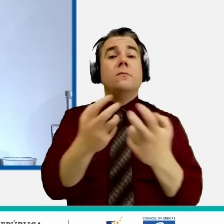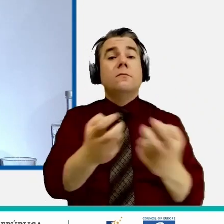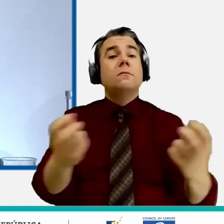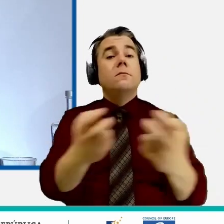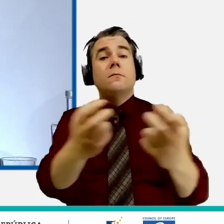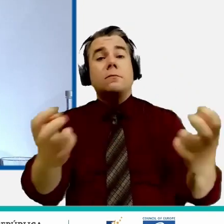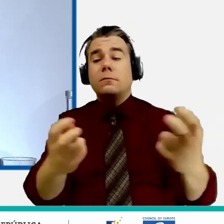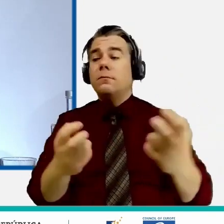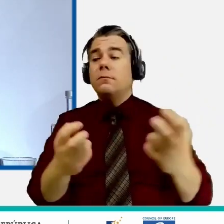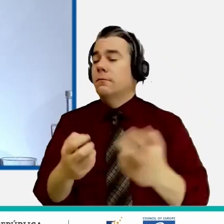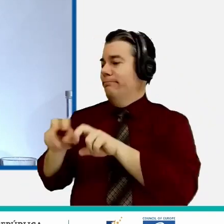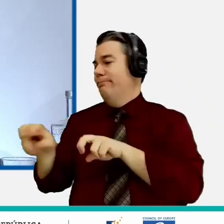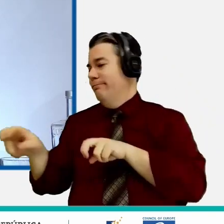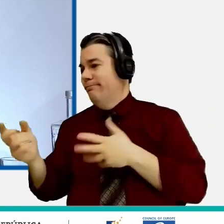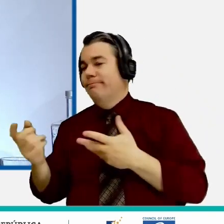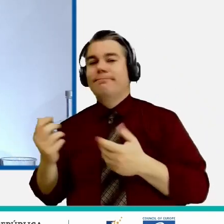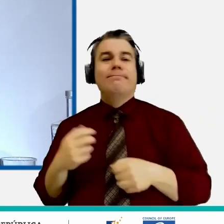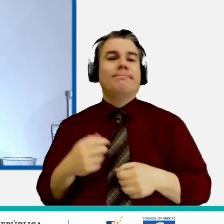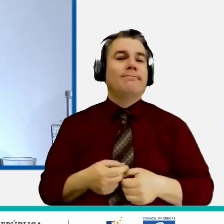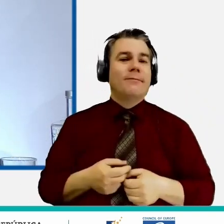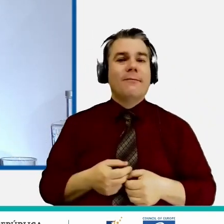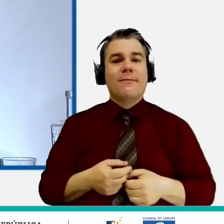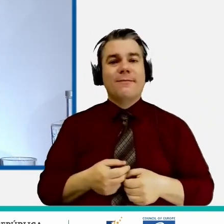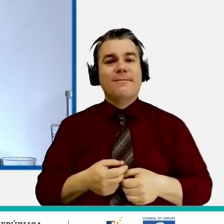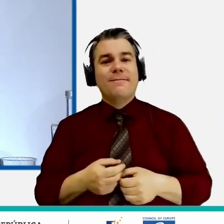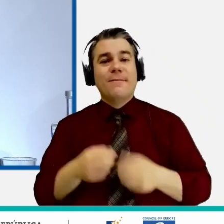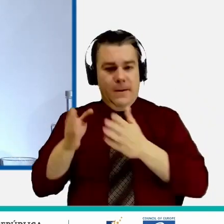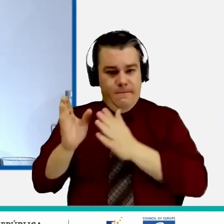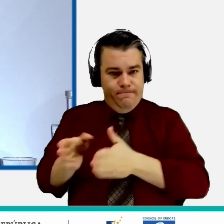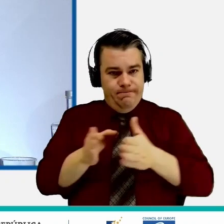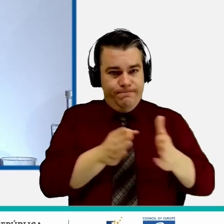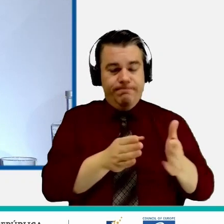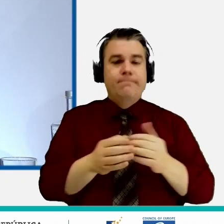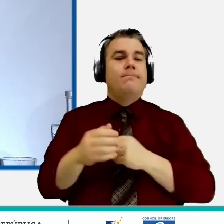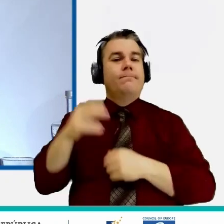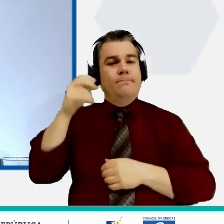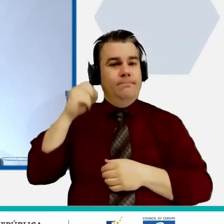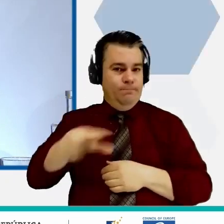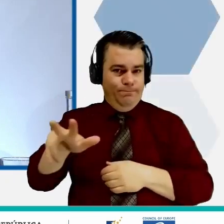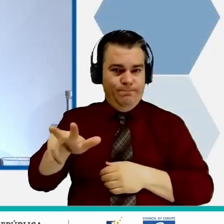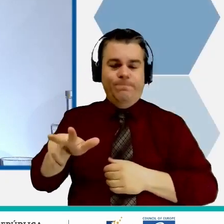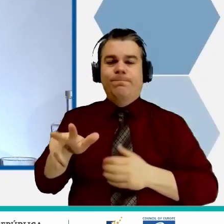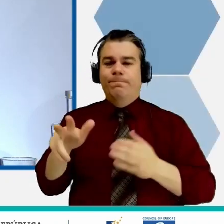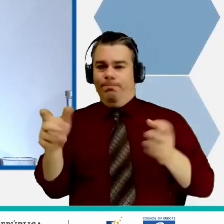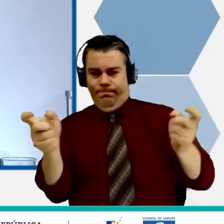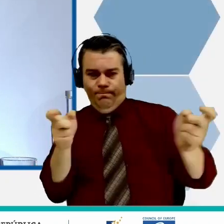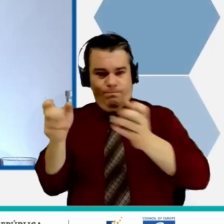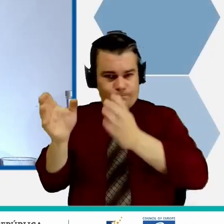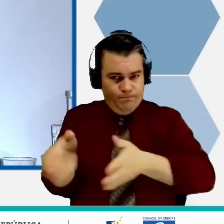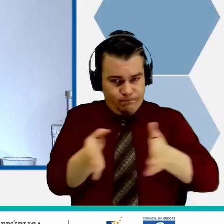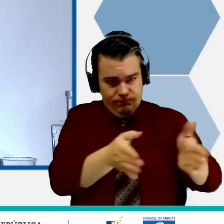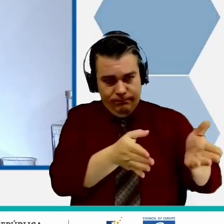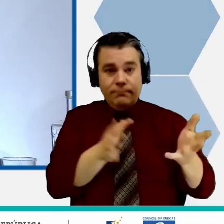of course, the organizers of the session, the host country, Portugal, for offering us the opportunity to be in